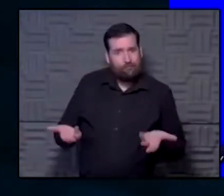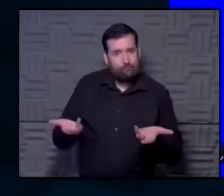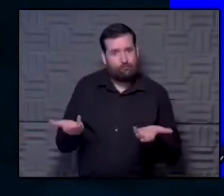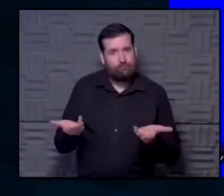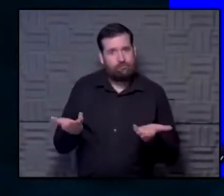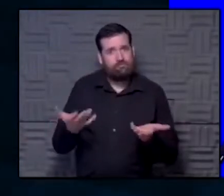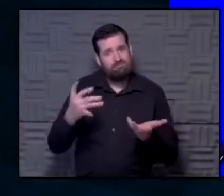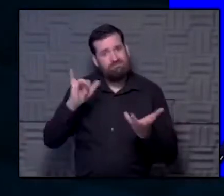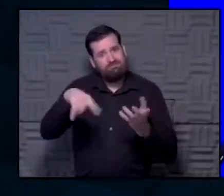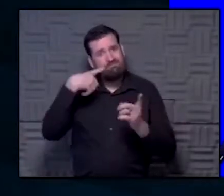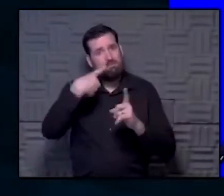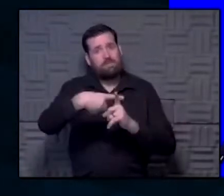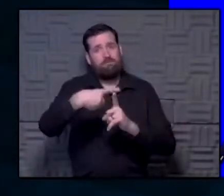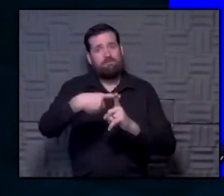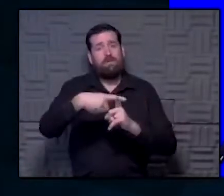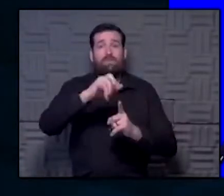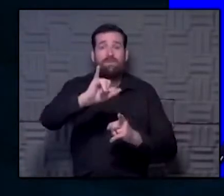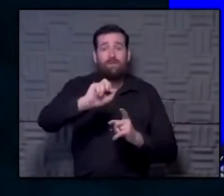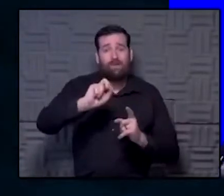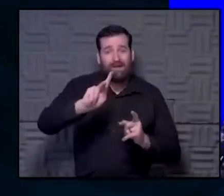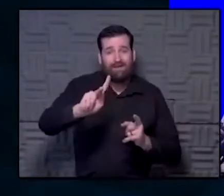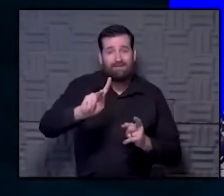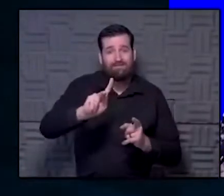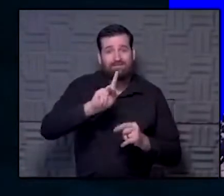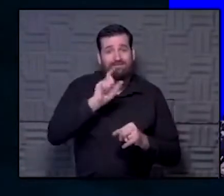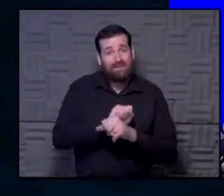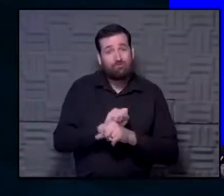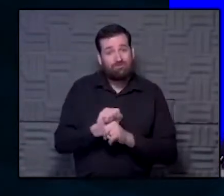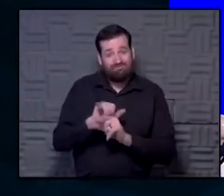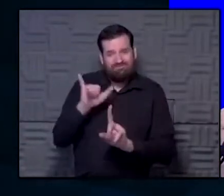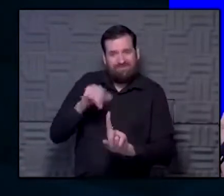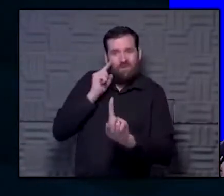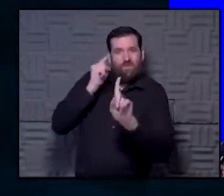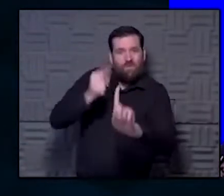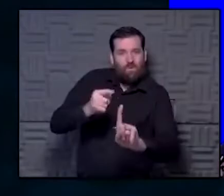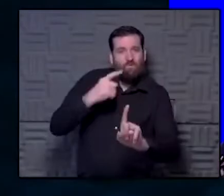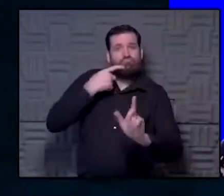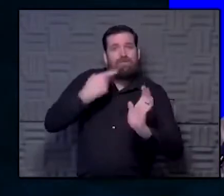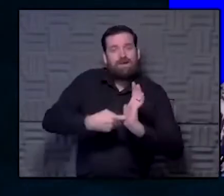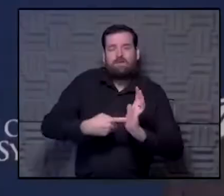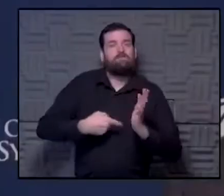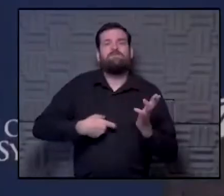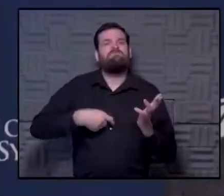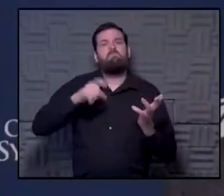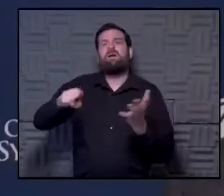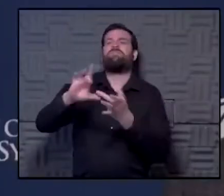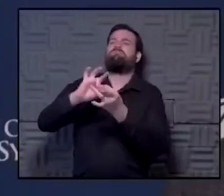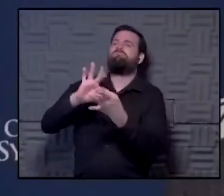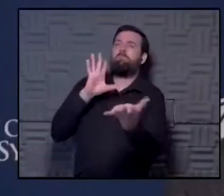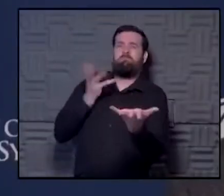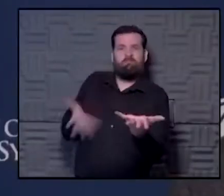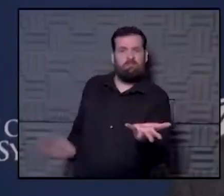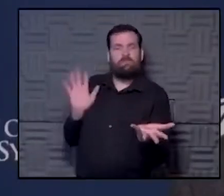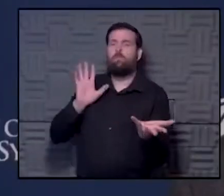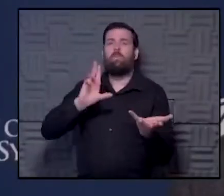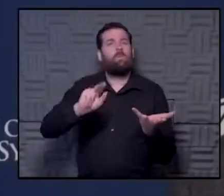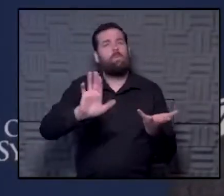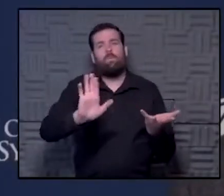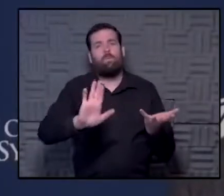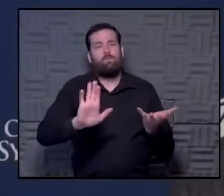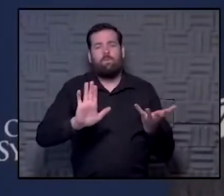that's a positive, and it's okay. It's actually the goal is to recognize that we don't have to let them go. We just